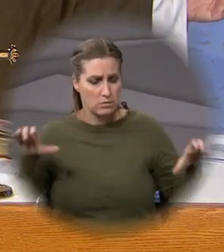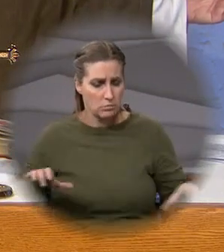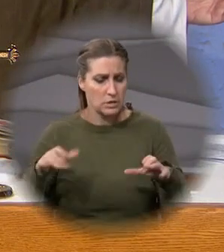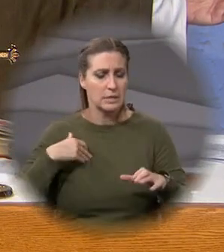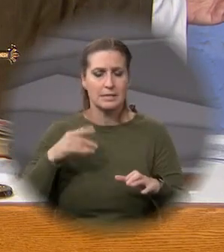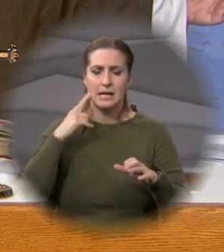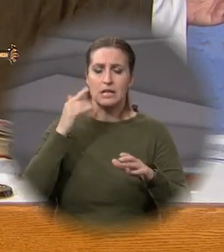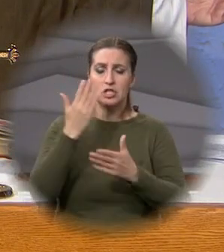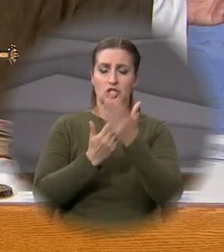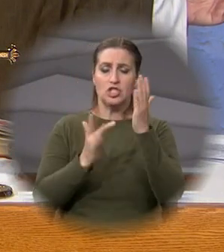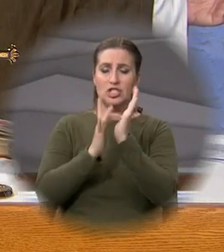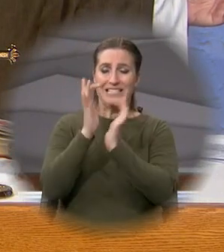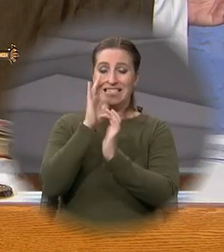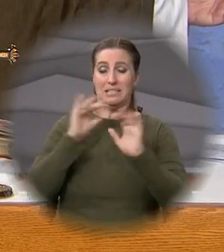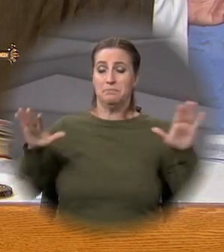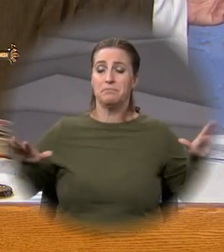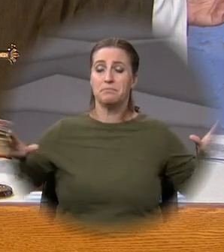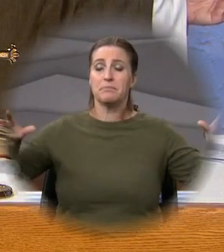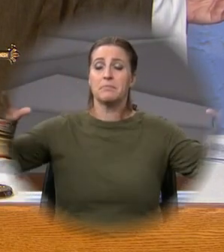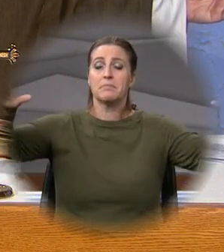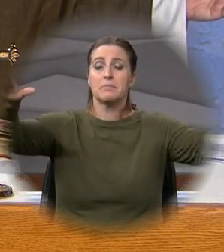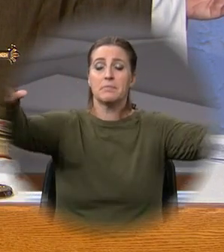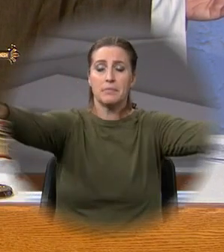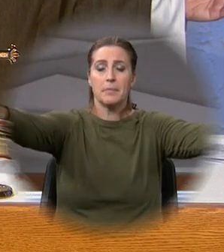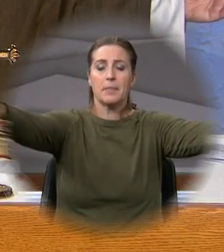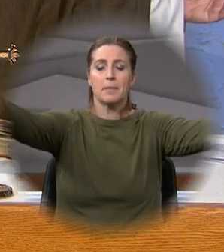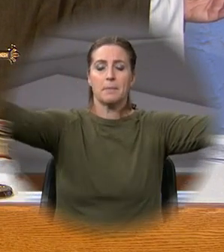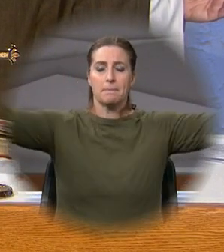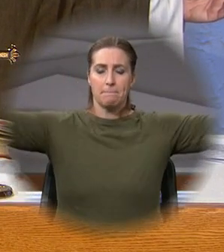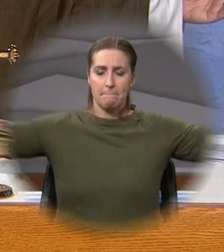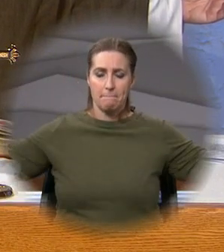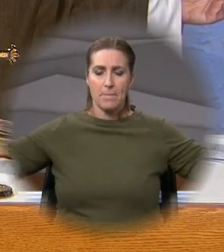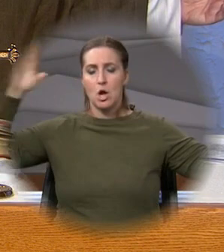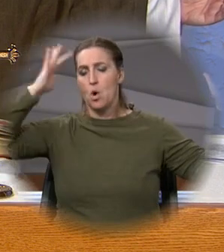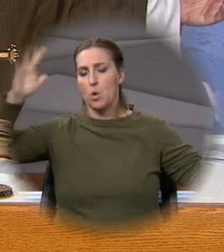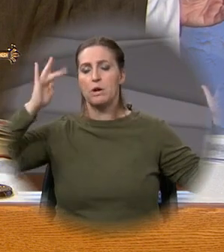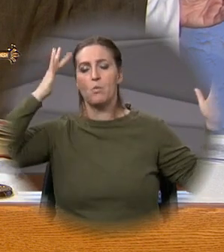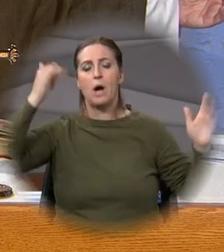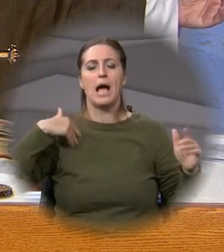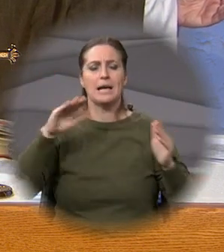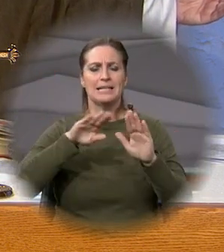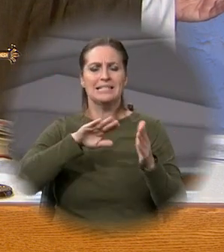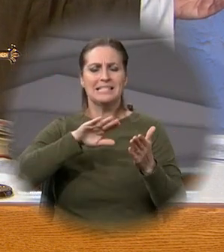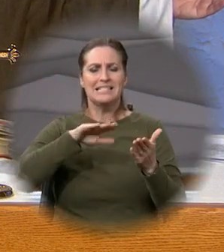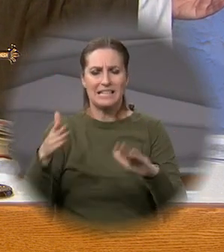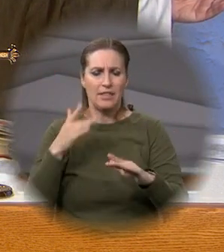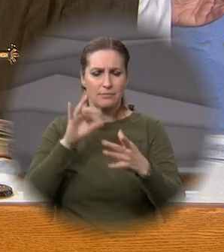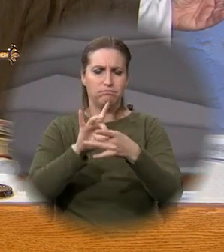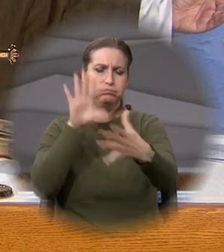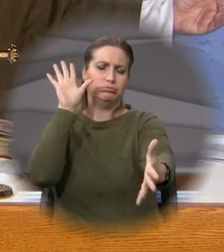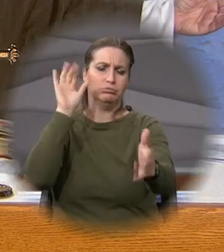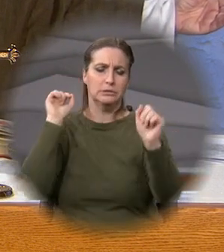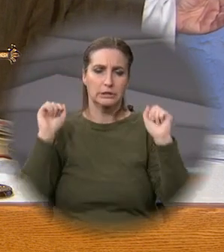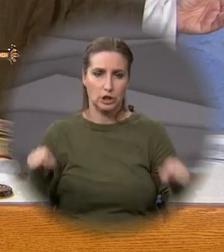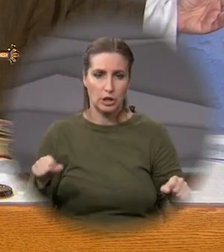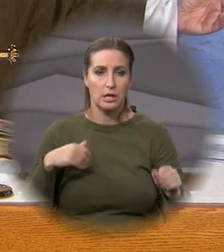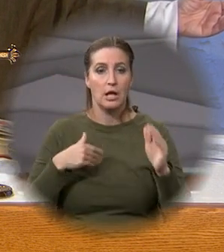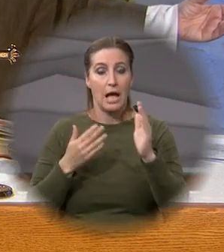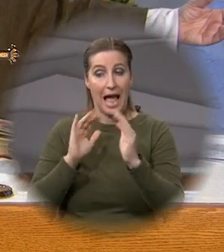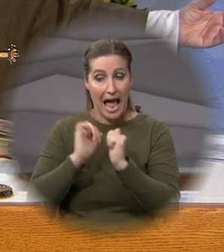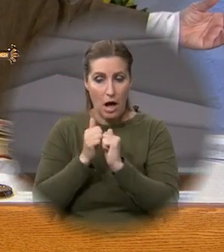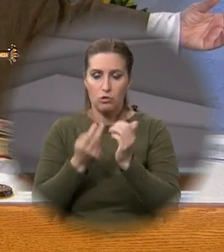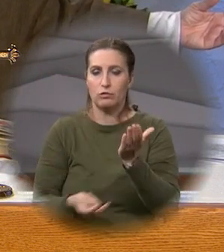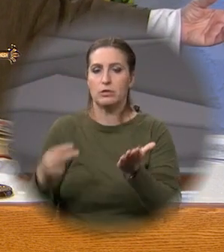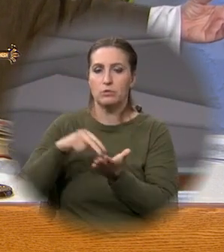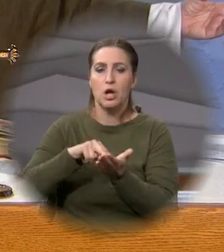he stretched out his hands as he endured his passion, so to break the bonds of death and manifest the resurrection. So